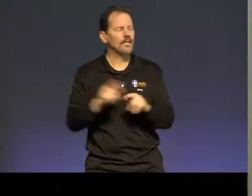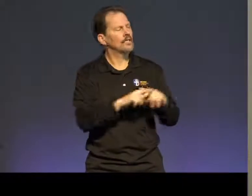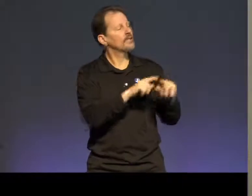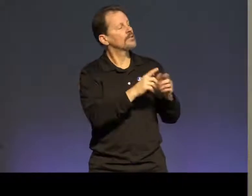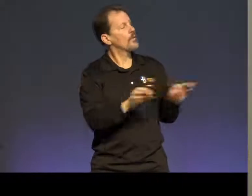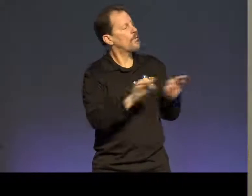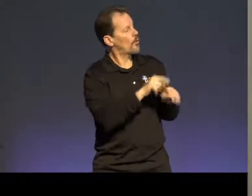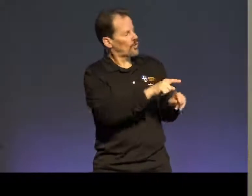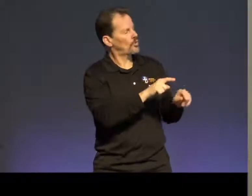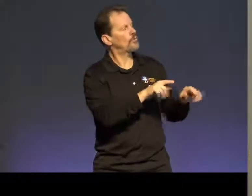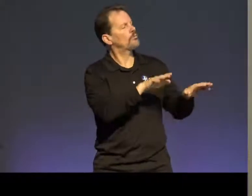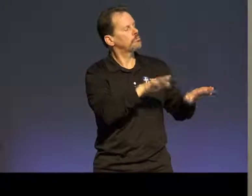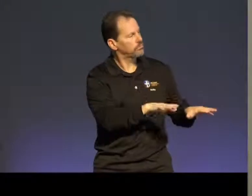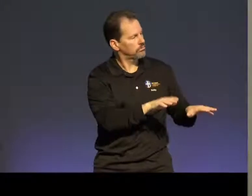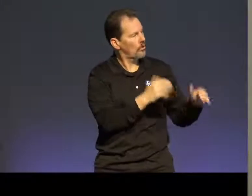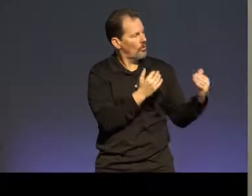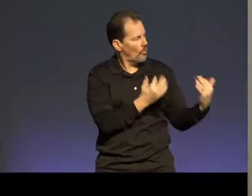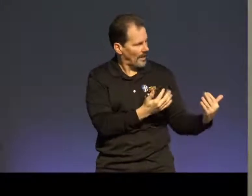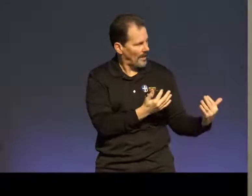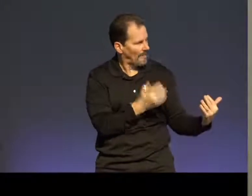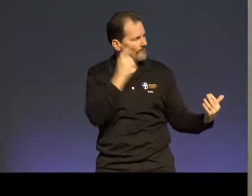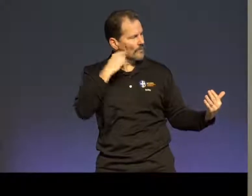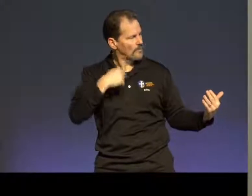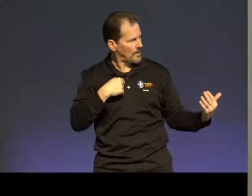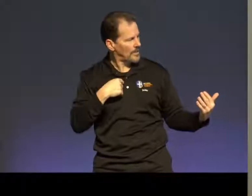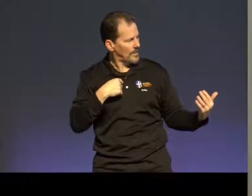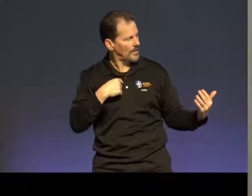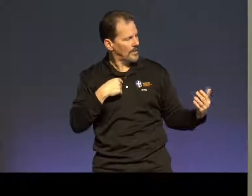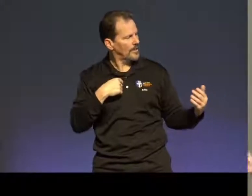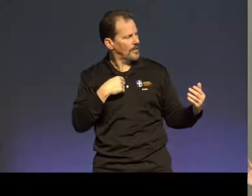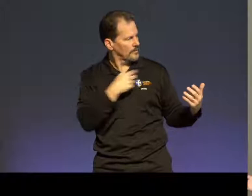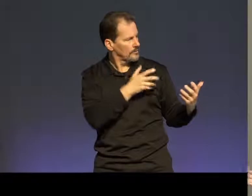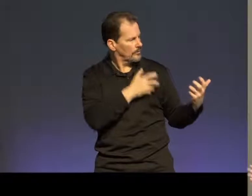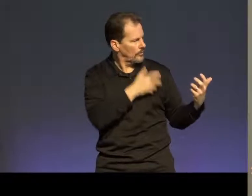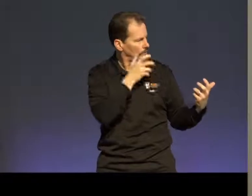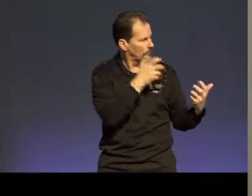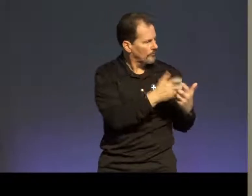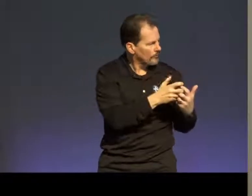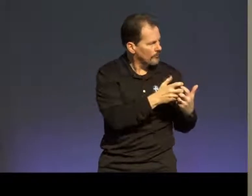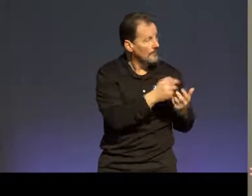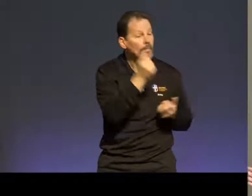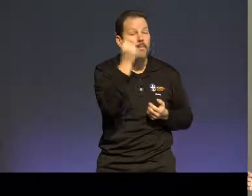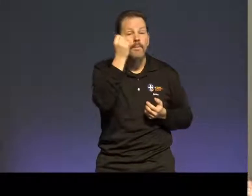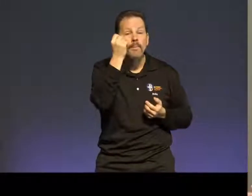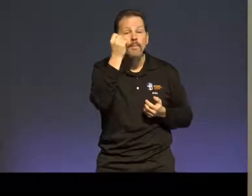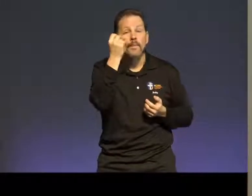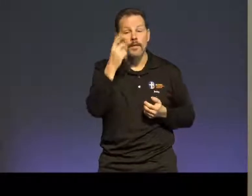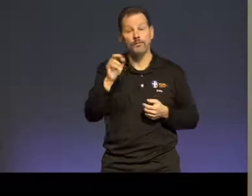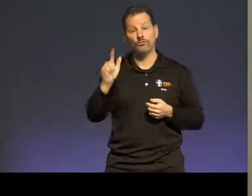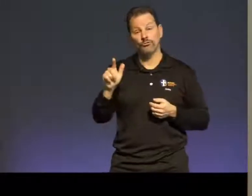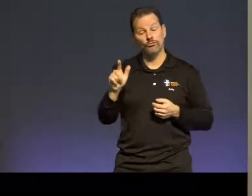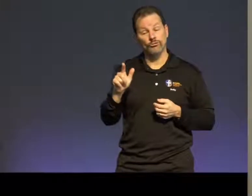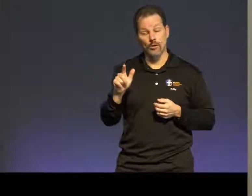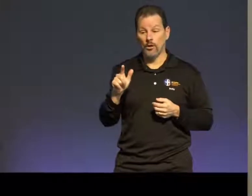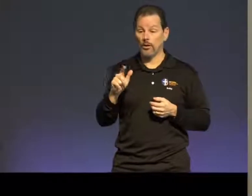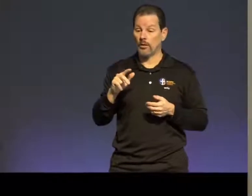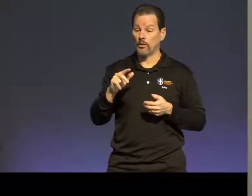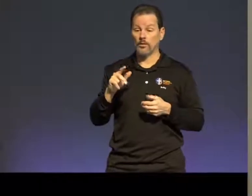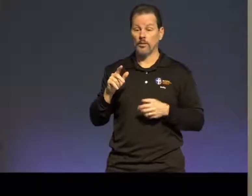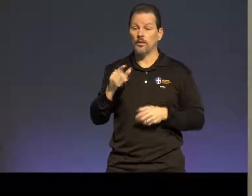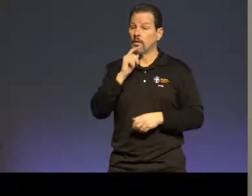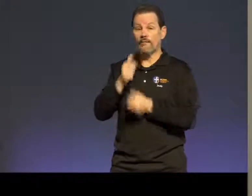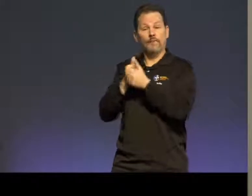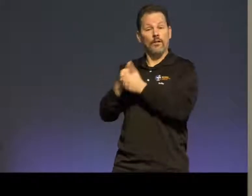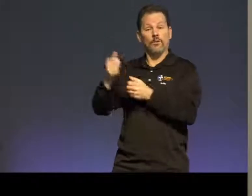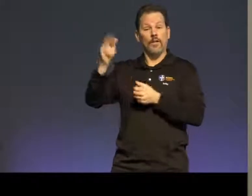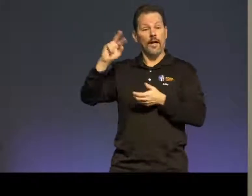And I wonder here what Saul is thinking, because notice, Saul doesn't immediately lose the kingship. If we were to go forward in this text, what you'll find is Saul